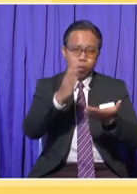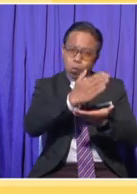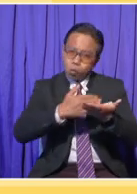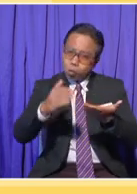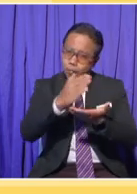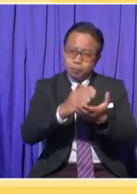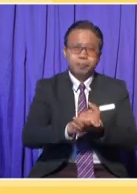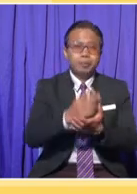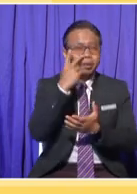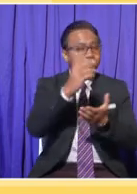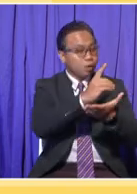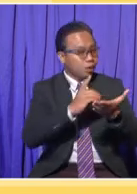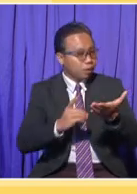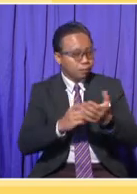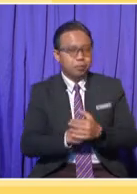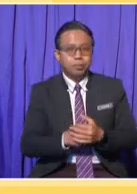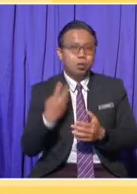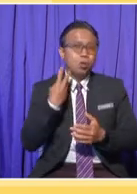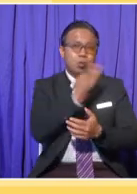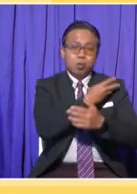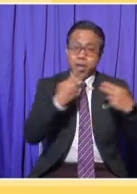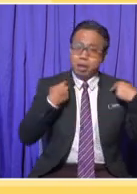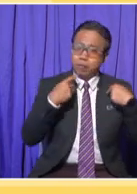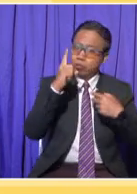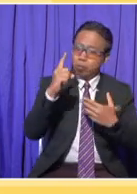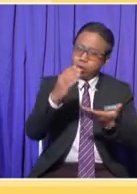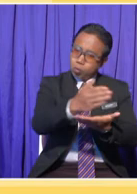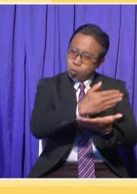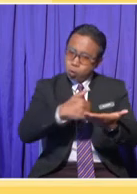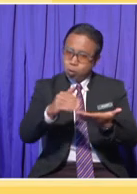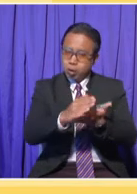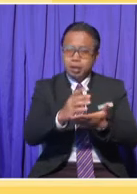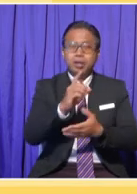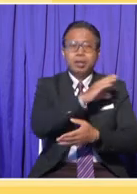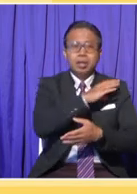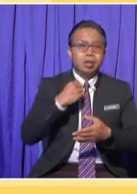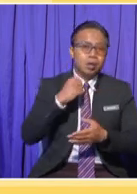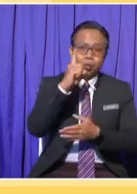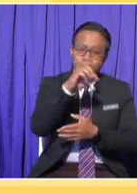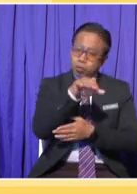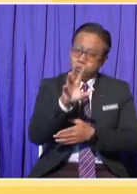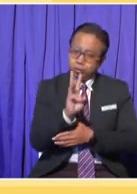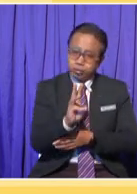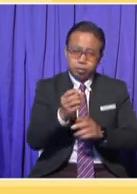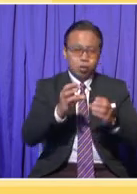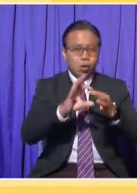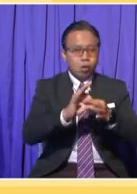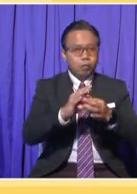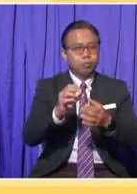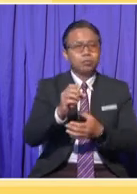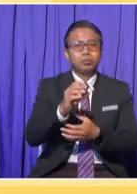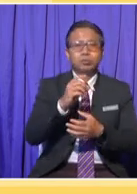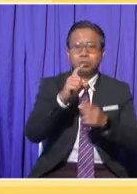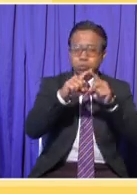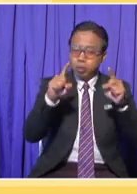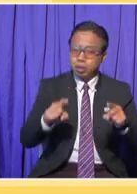this diagram. We have one whole and 1 over 6 of the square are shaded